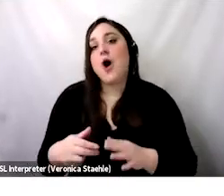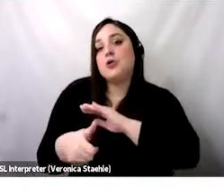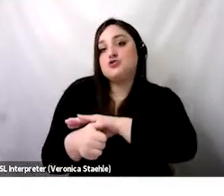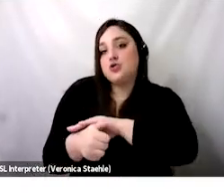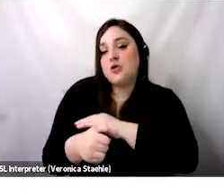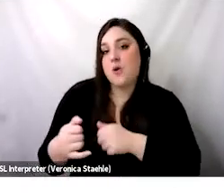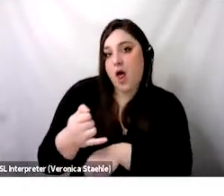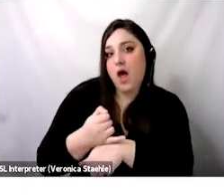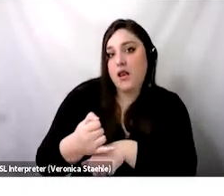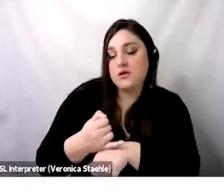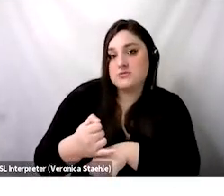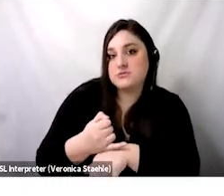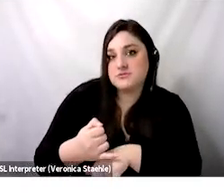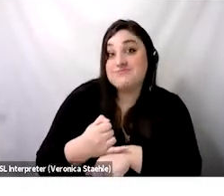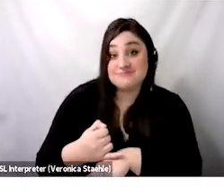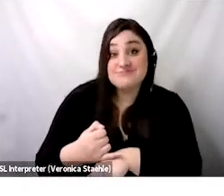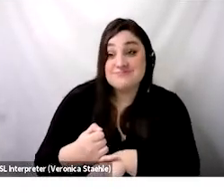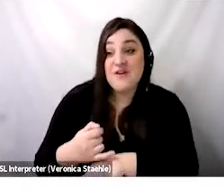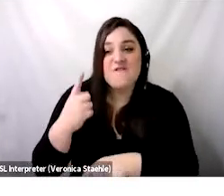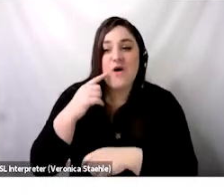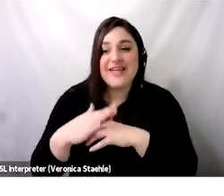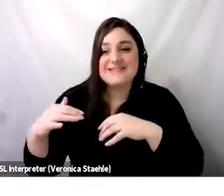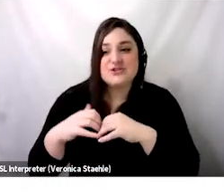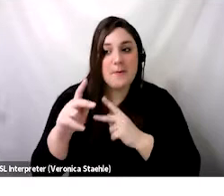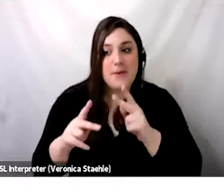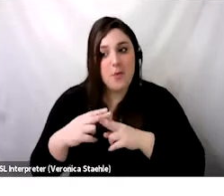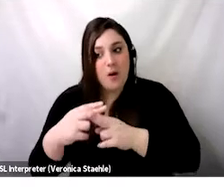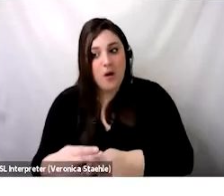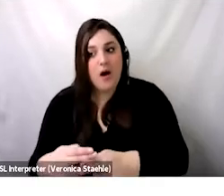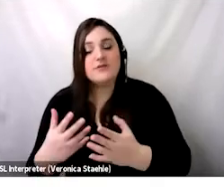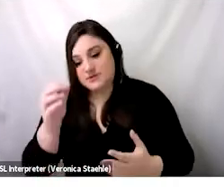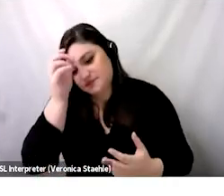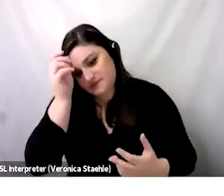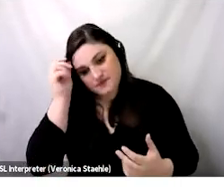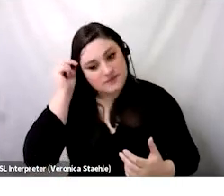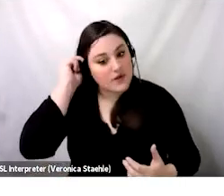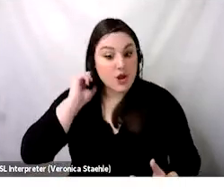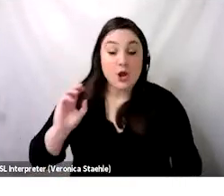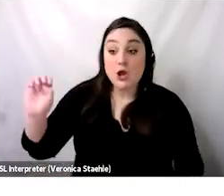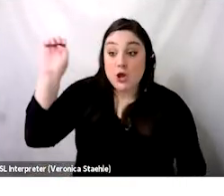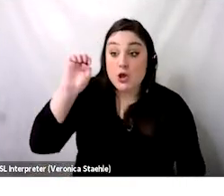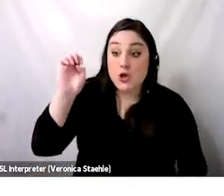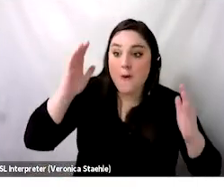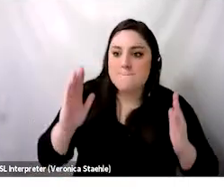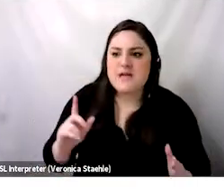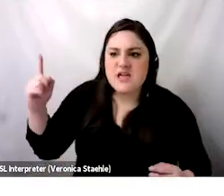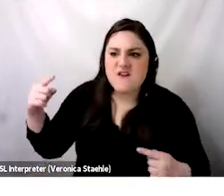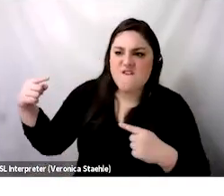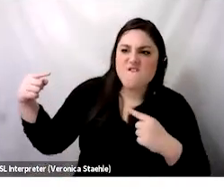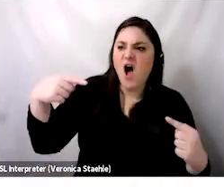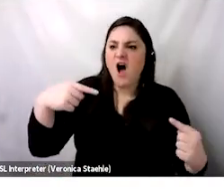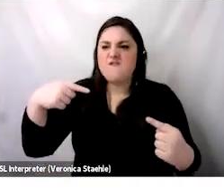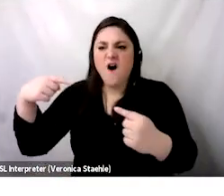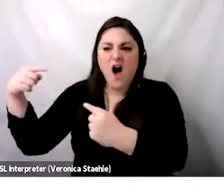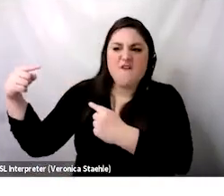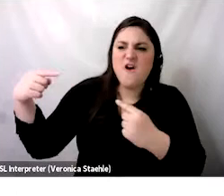people. Europeans were fighting over the control of North America because of its resources and